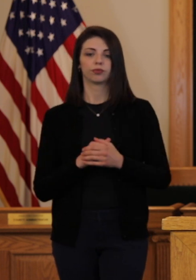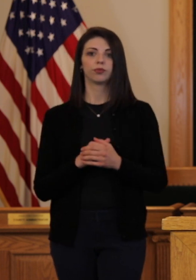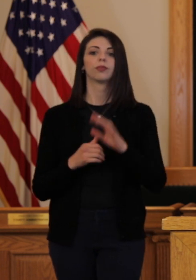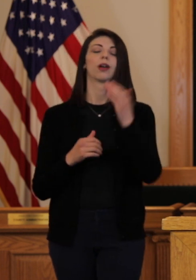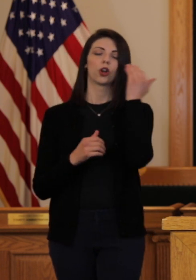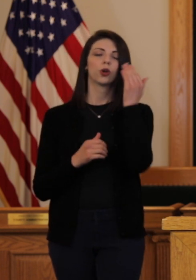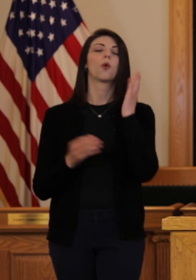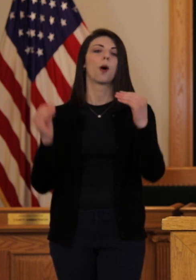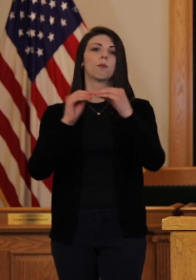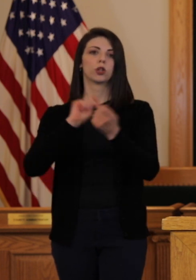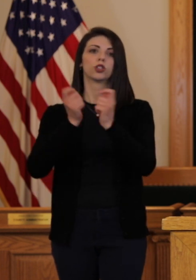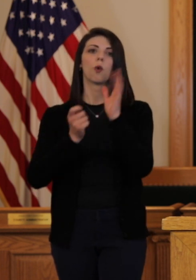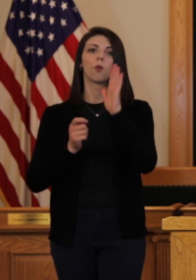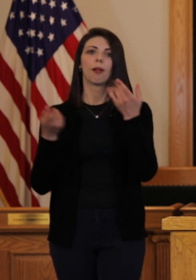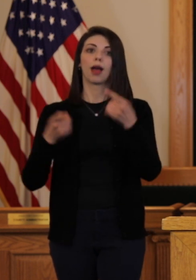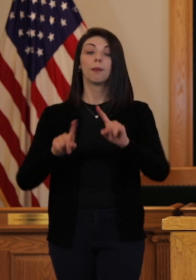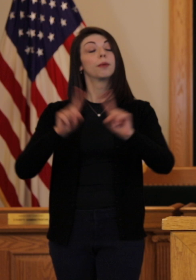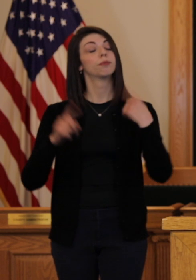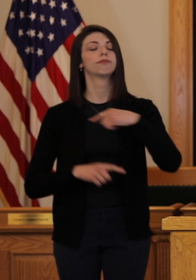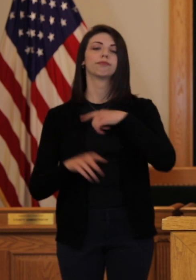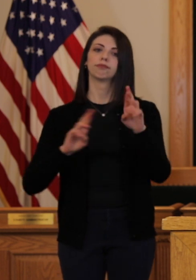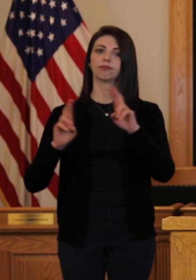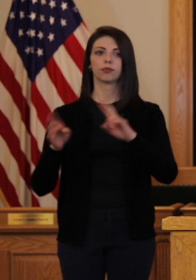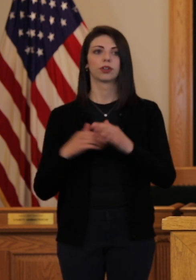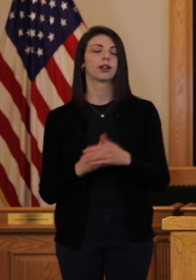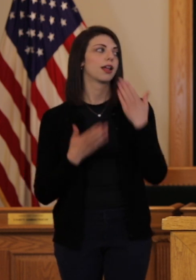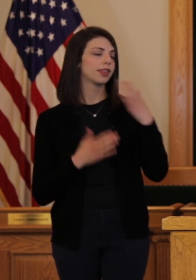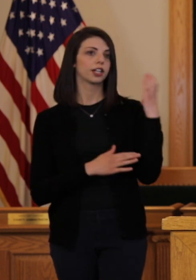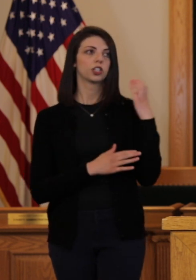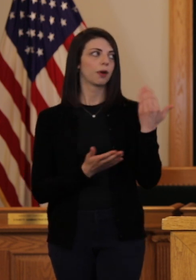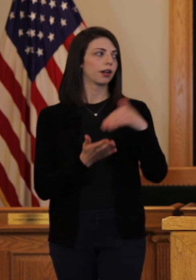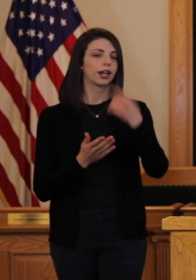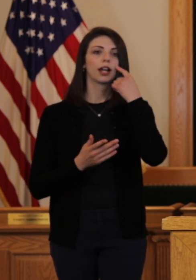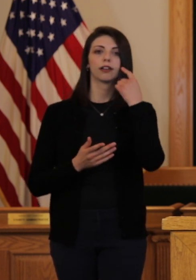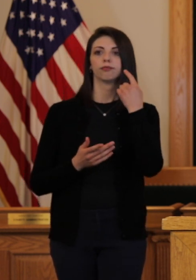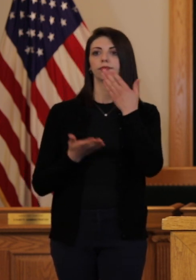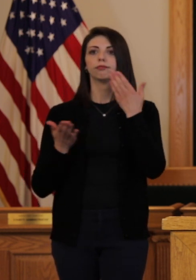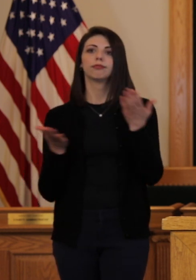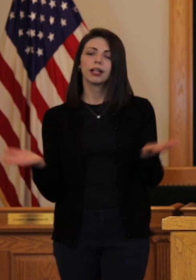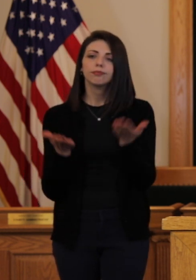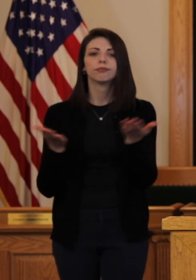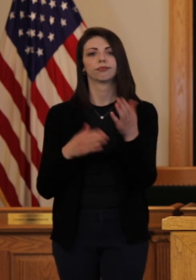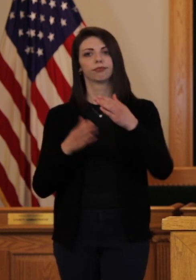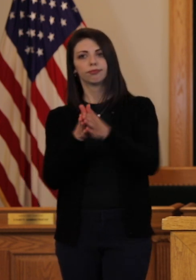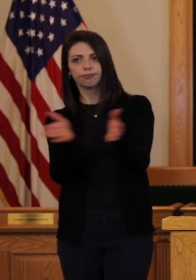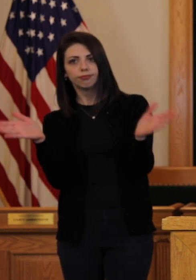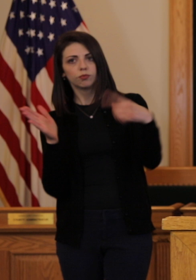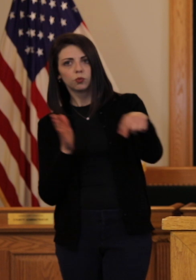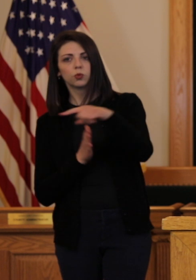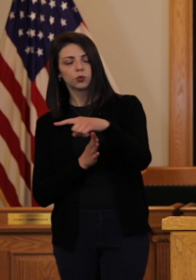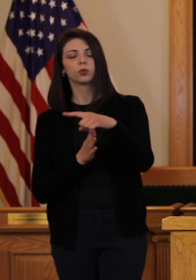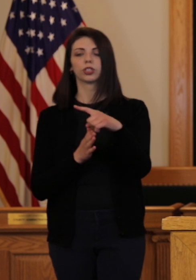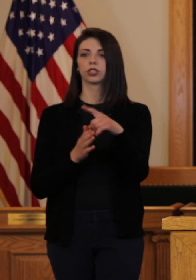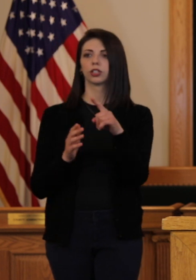ready. Thank you again, Chairman, for the opportunity to share what the Oswego County Clerk's Office is doing. I encourage the public to visit our Facebook page where we continue